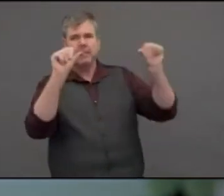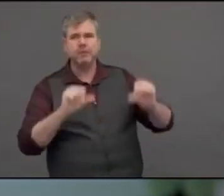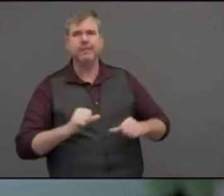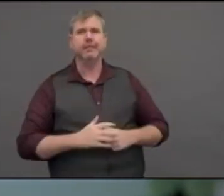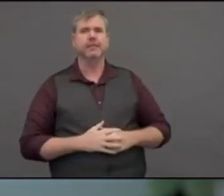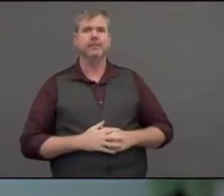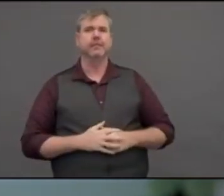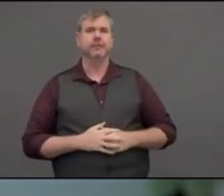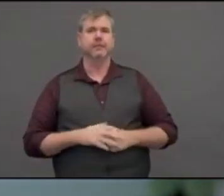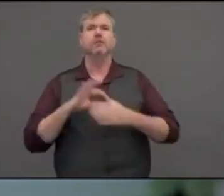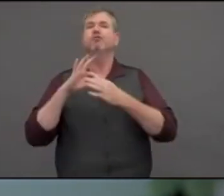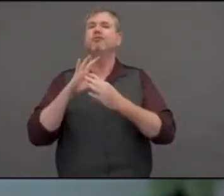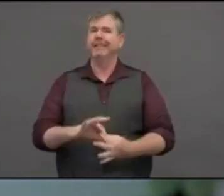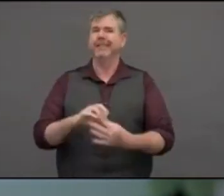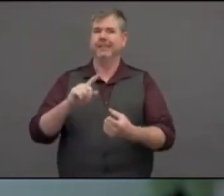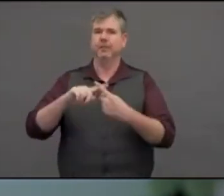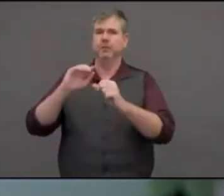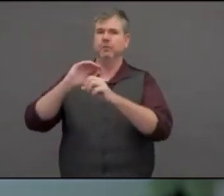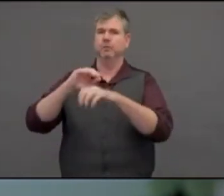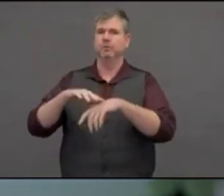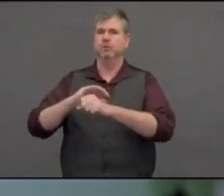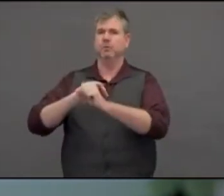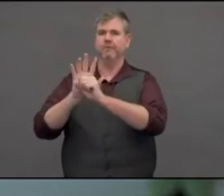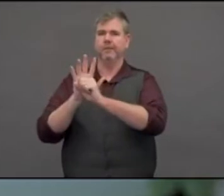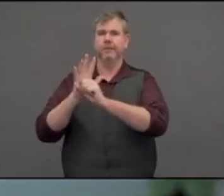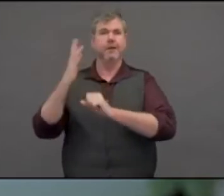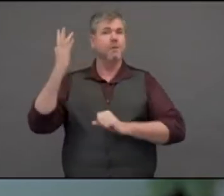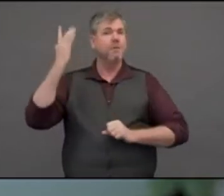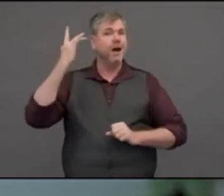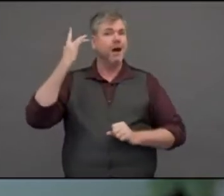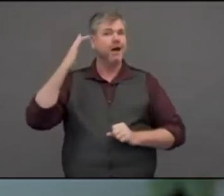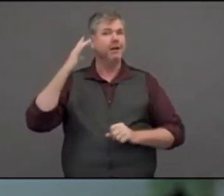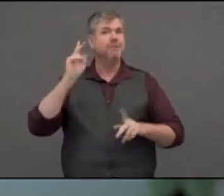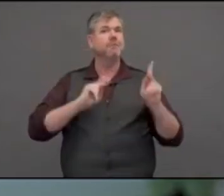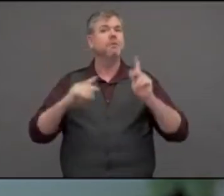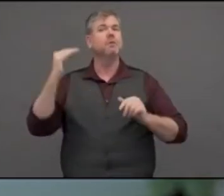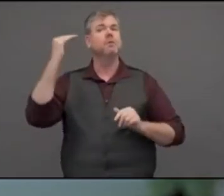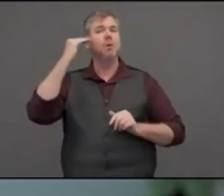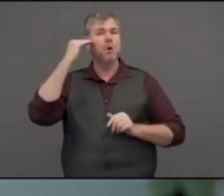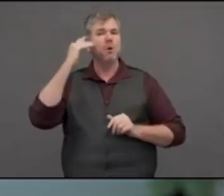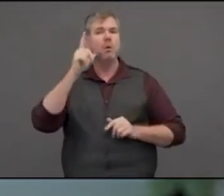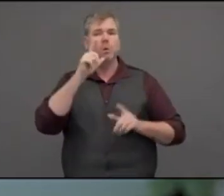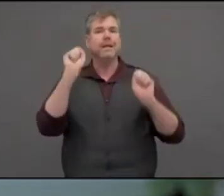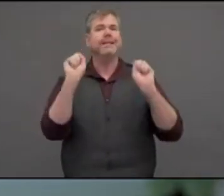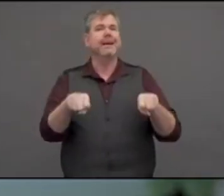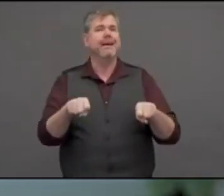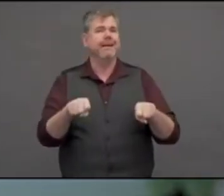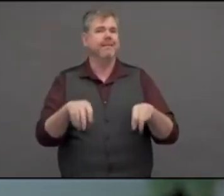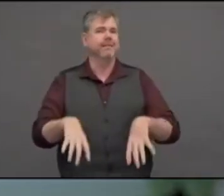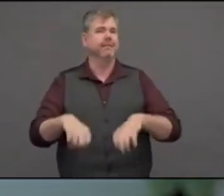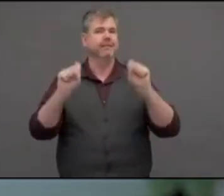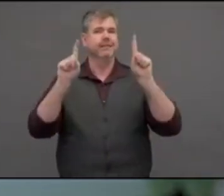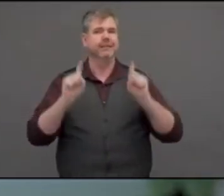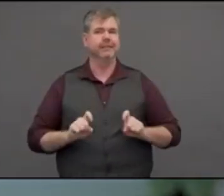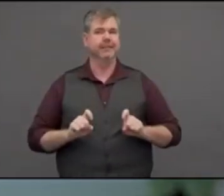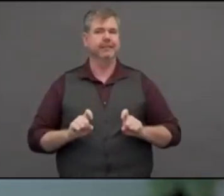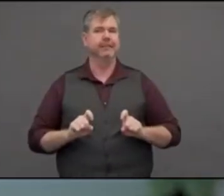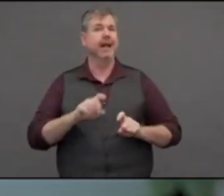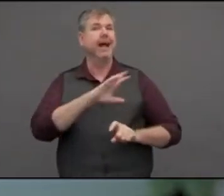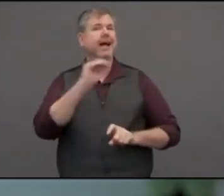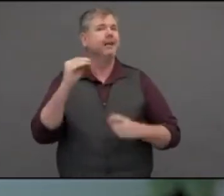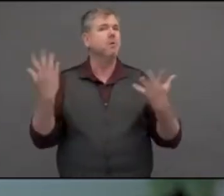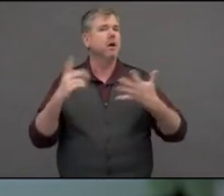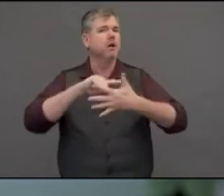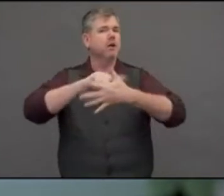COVID-19. That's so that people then know who is eligible and what the requirements are. So let me cover some of those, because I think that's really